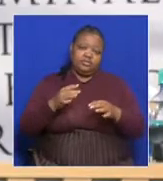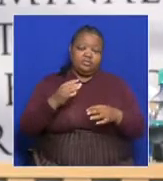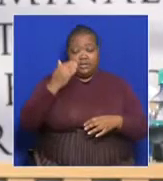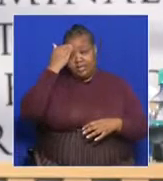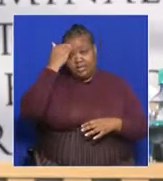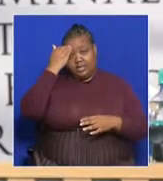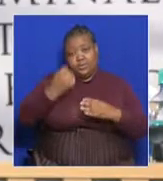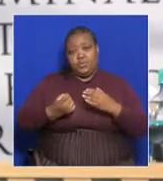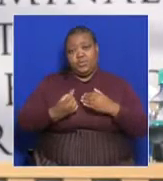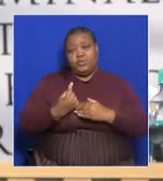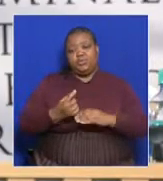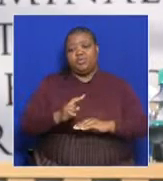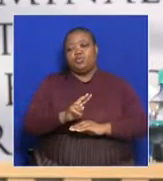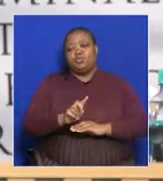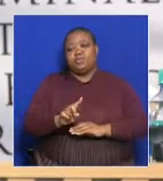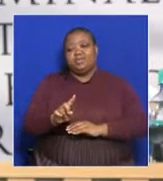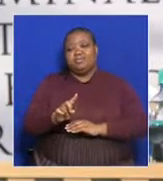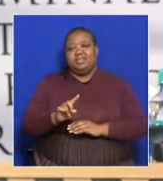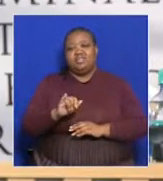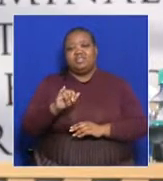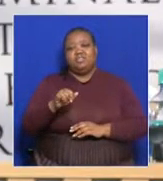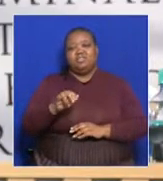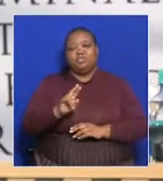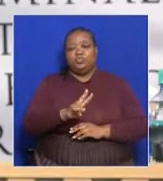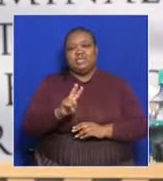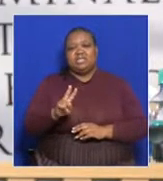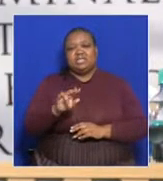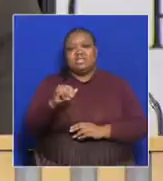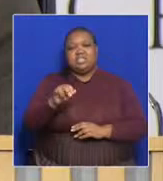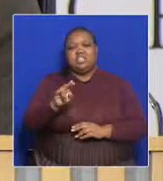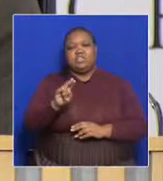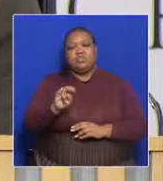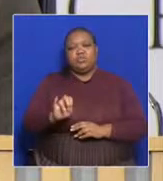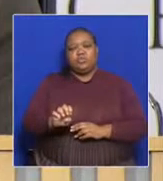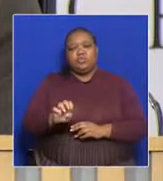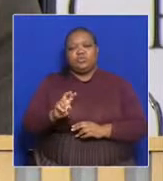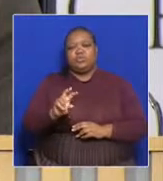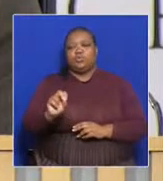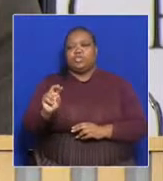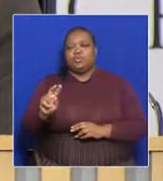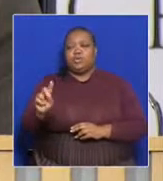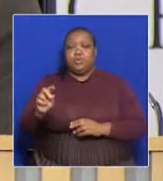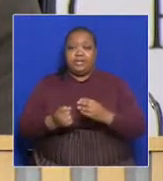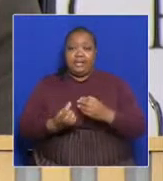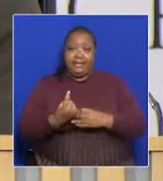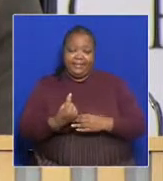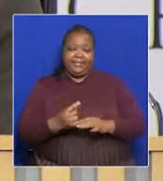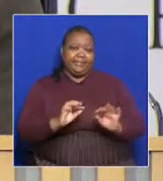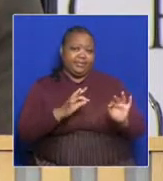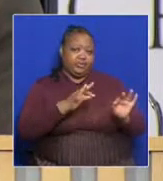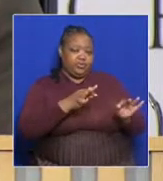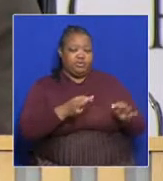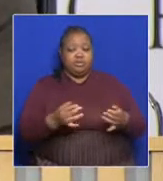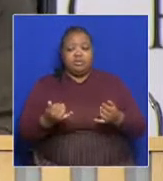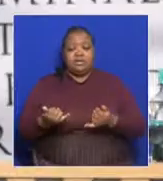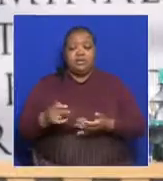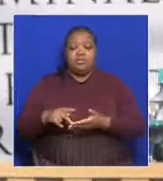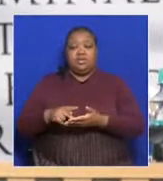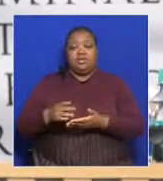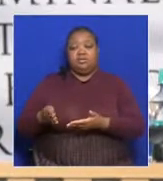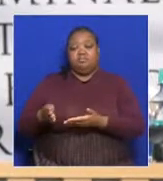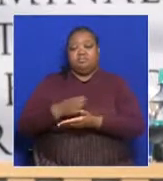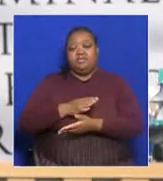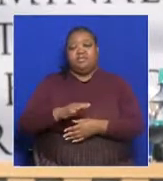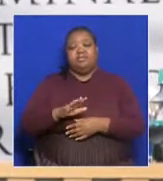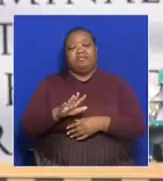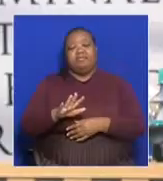June, 22nd June 2021. Correct. Now then, let's go to 570, which is the table of all these seizures.